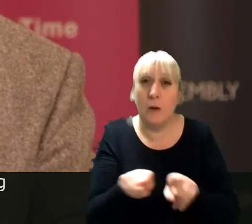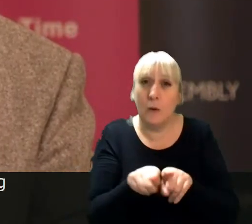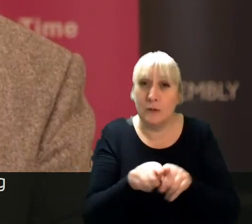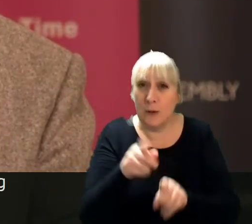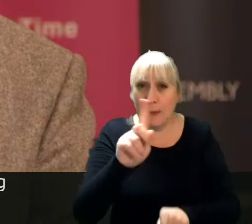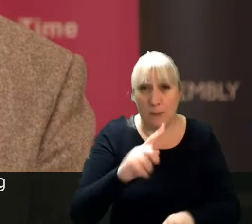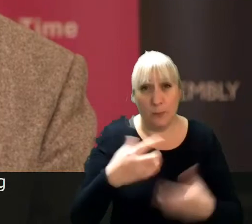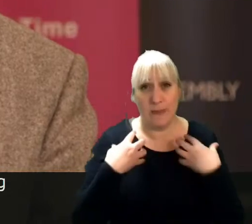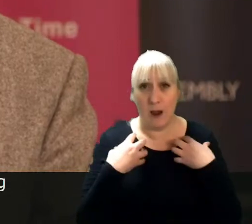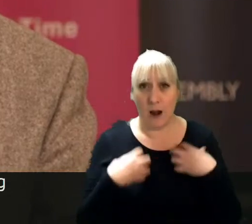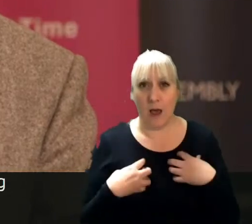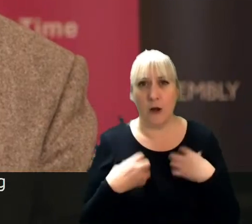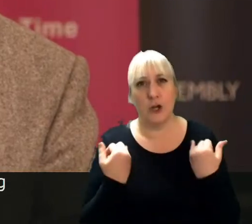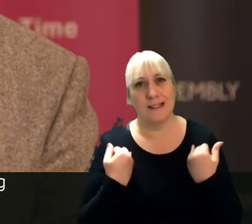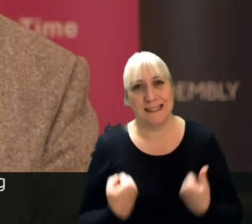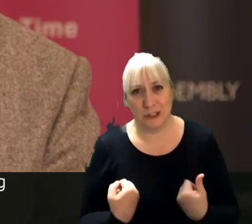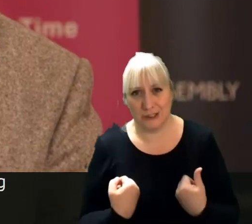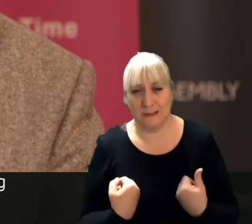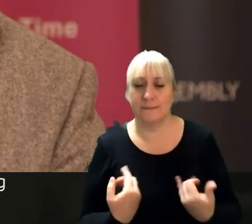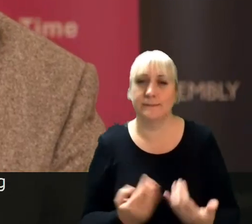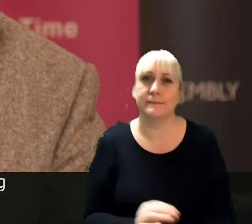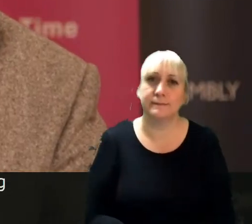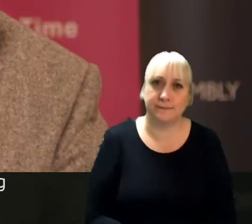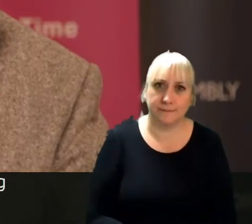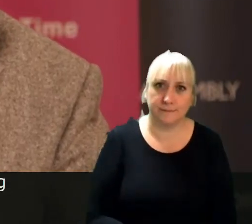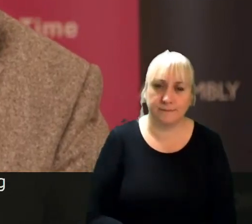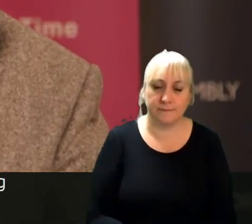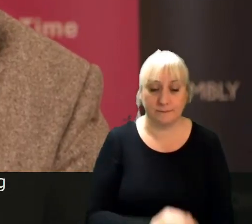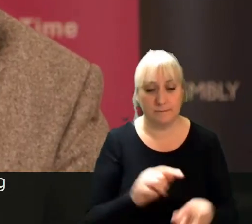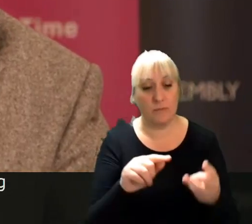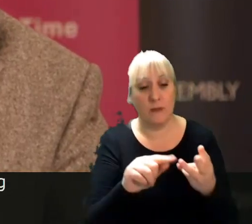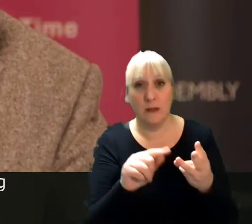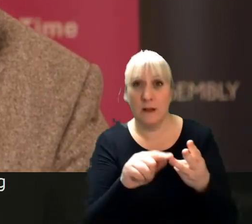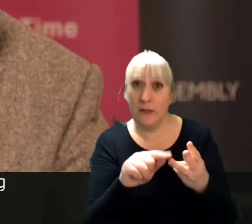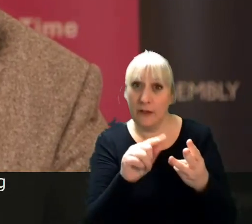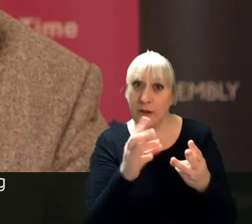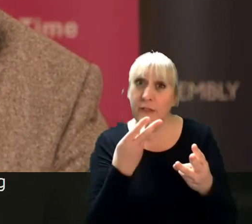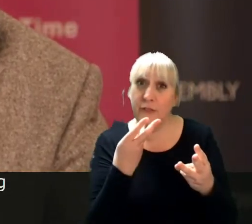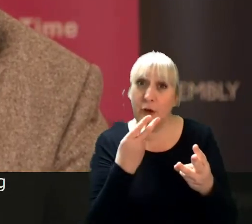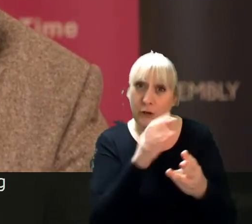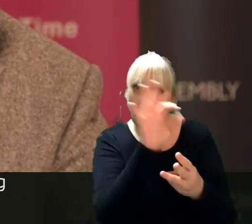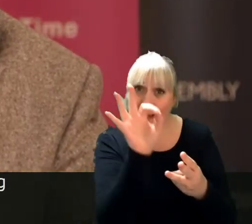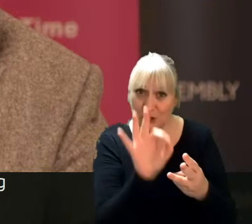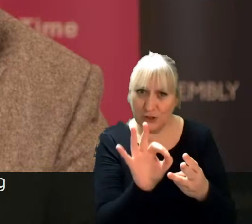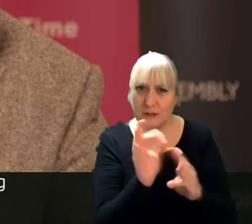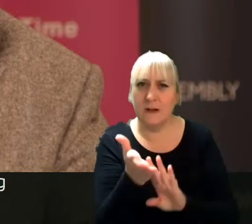air pollution? Moving on to the third question, which is from